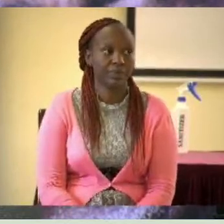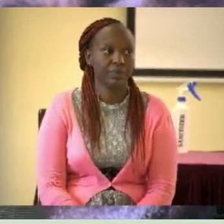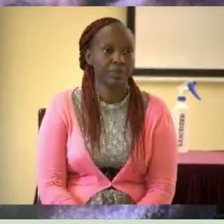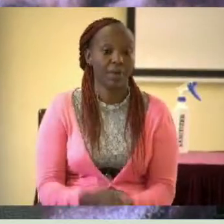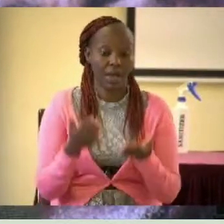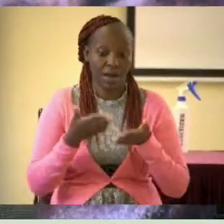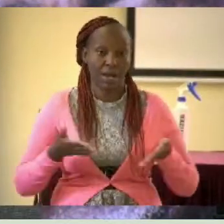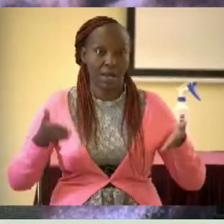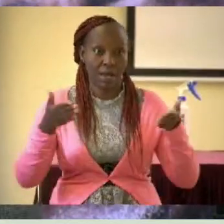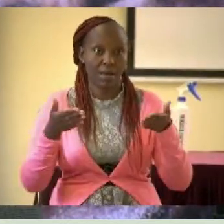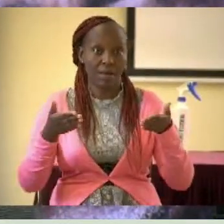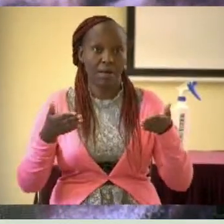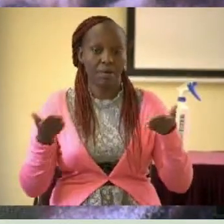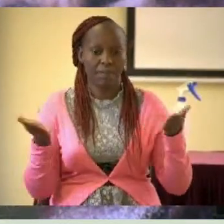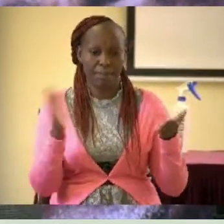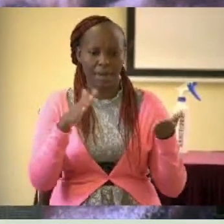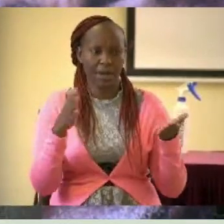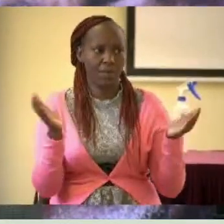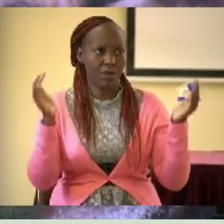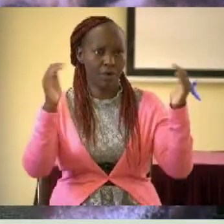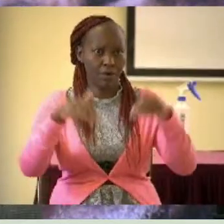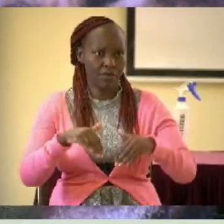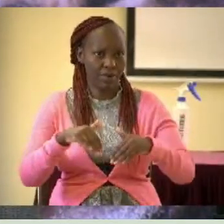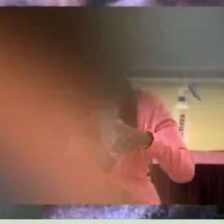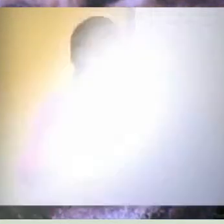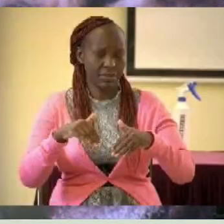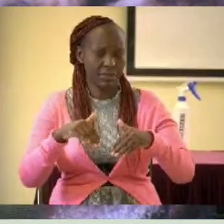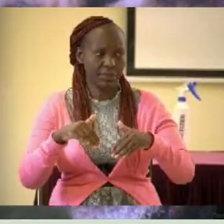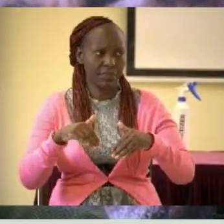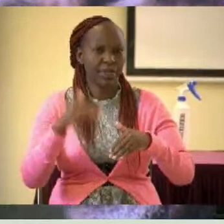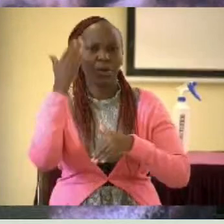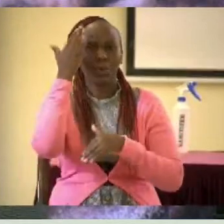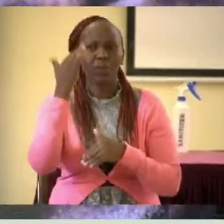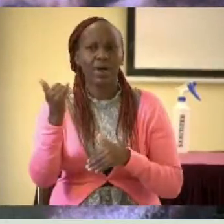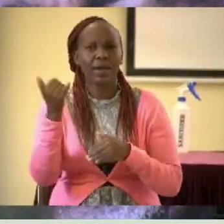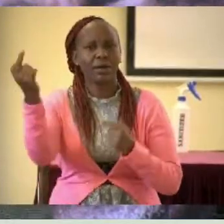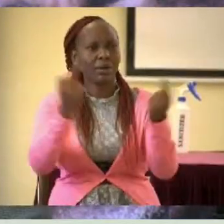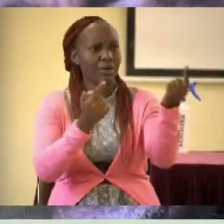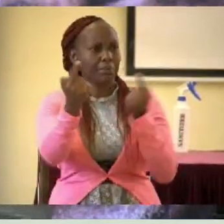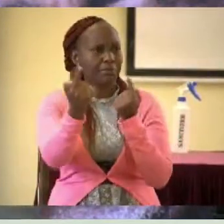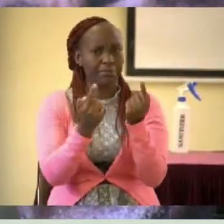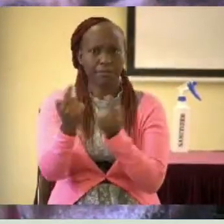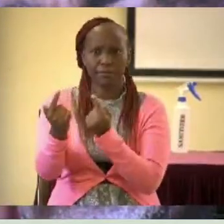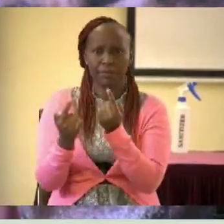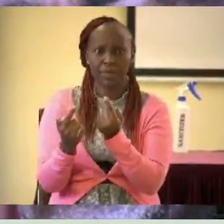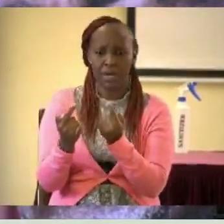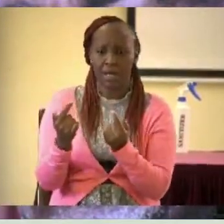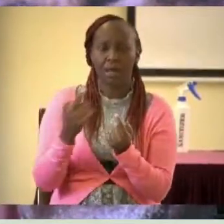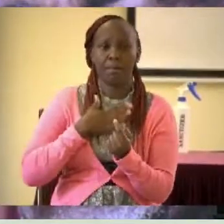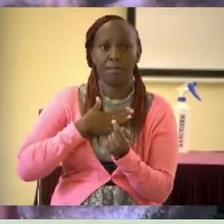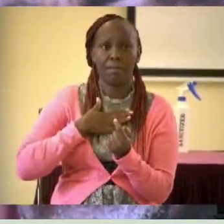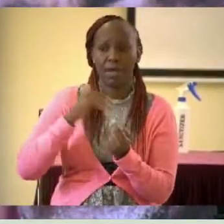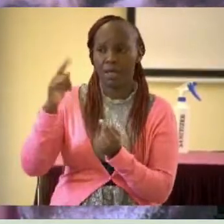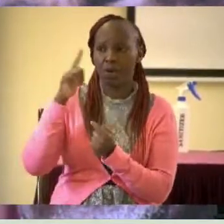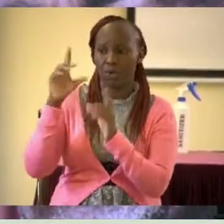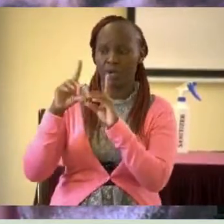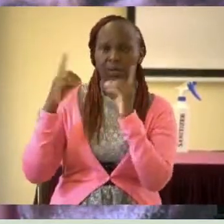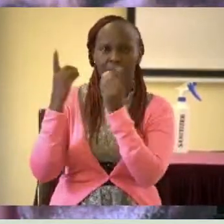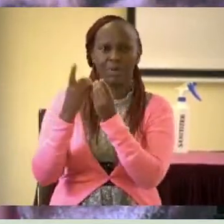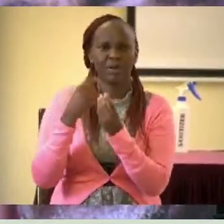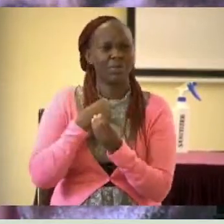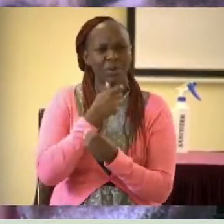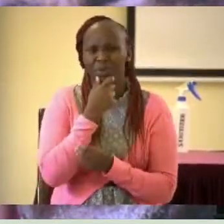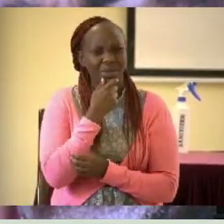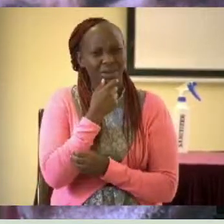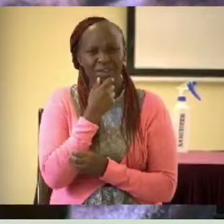Now, I come back to this conference. Now, why we are here is because our faculty, I'm sure you'll be wondering, what